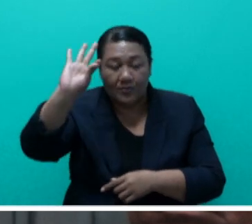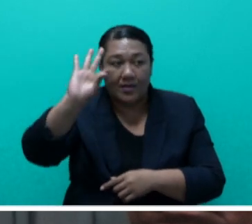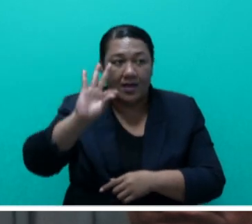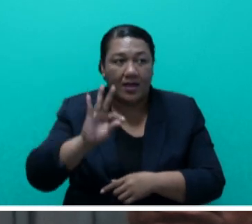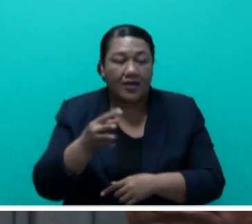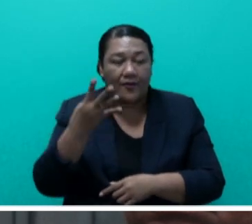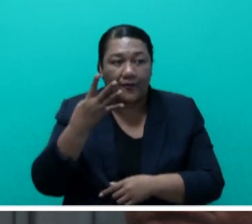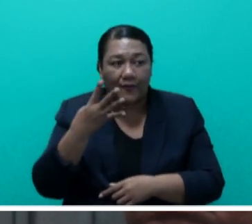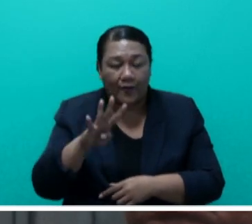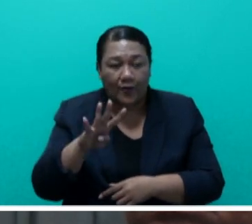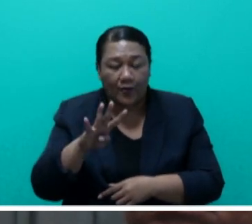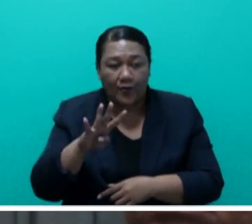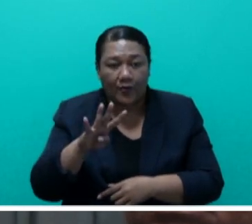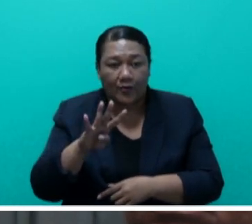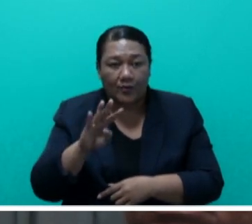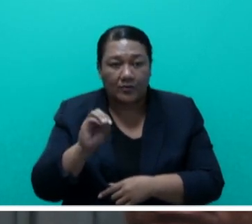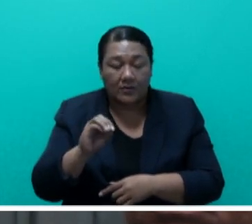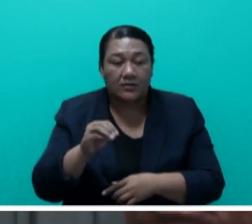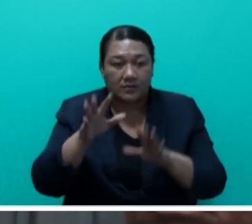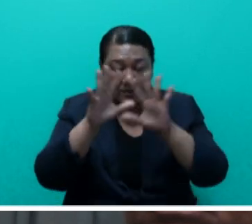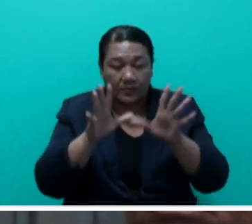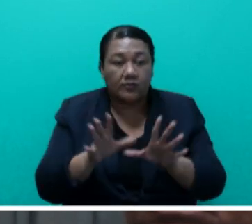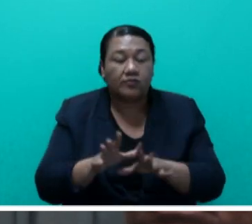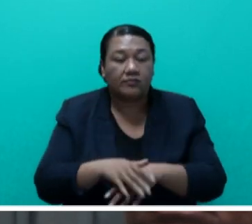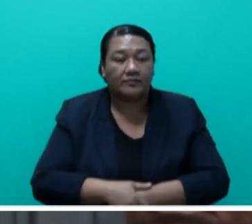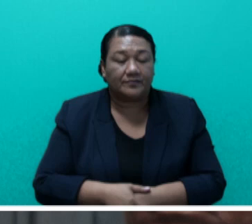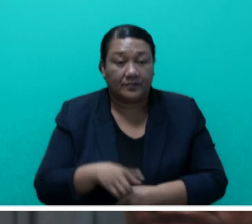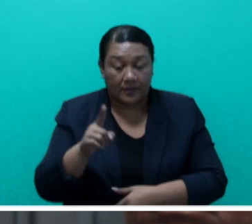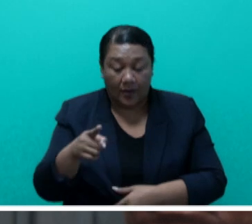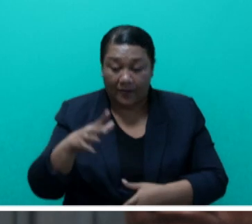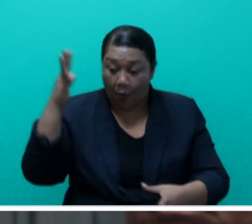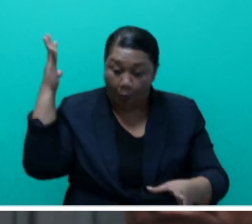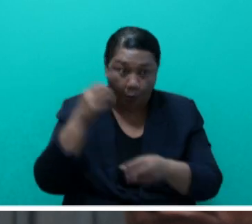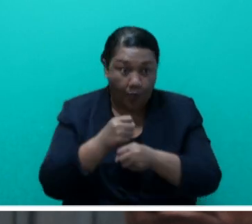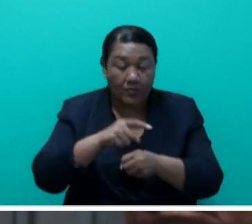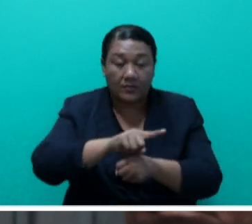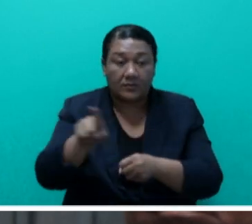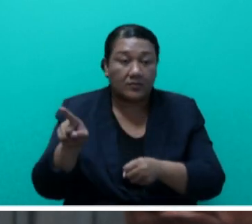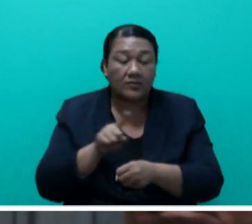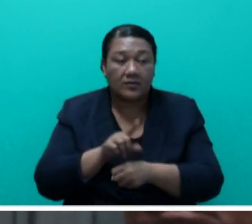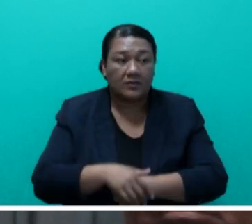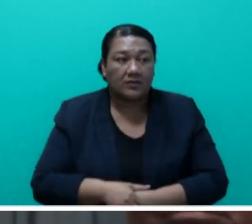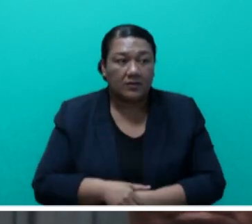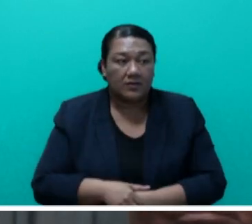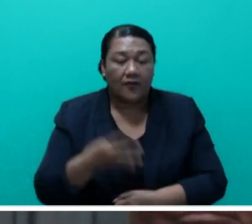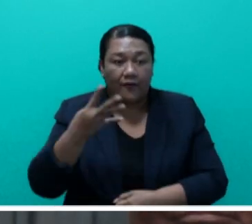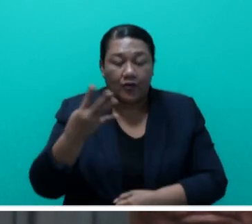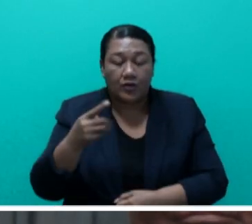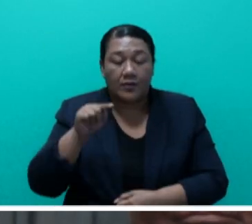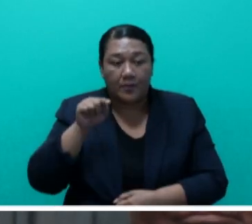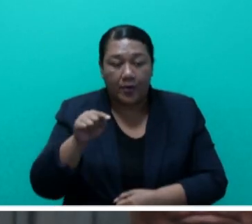40 trees. Of the 19.1 million trees planted, pine makes up about 14.9